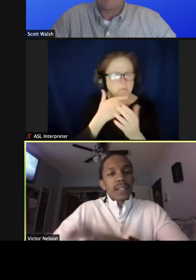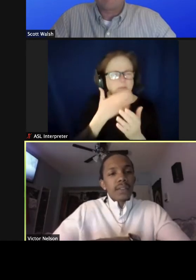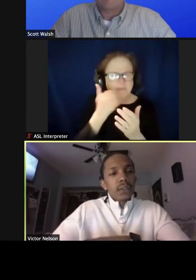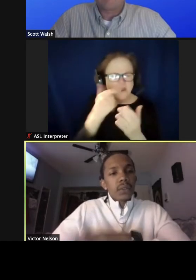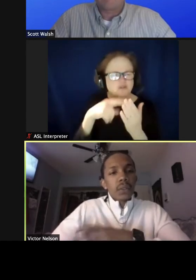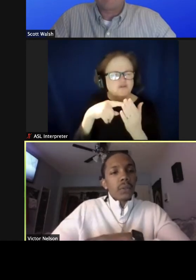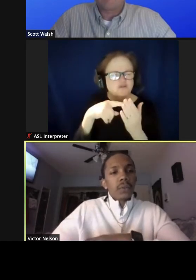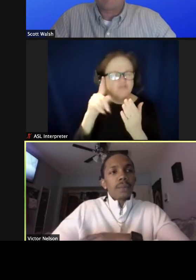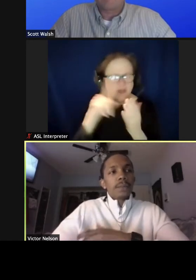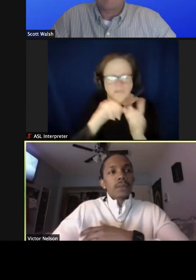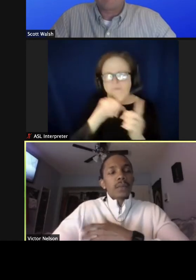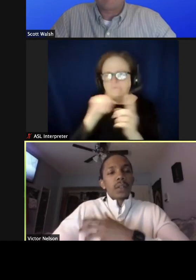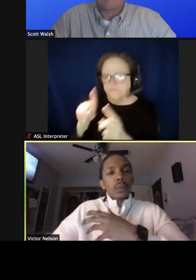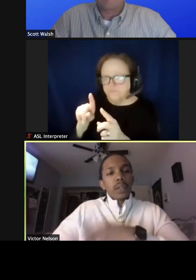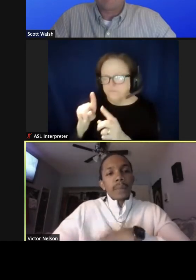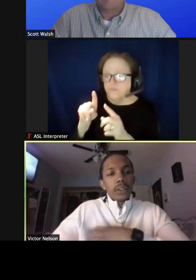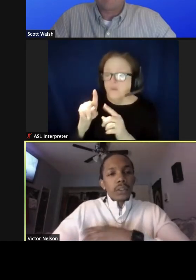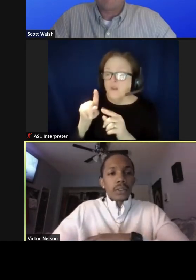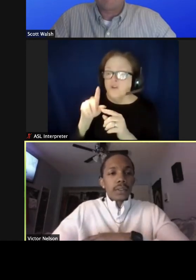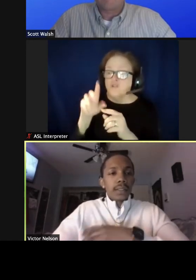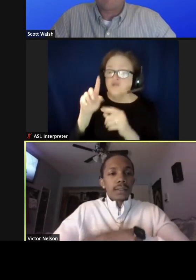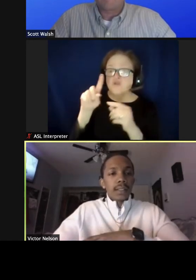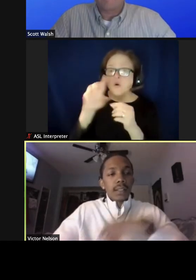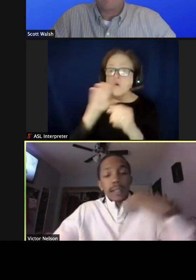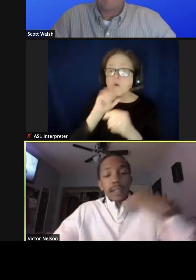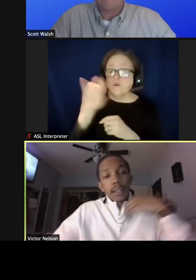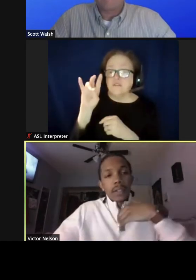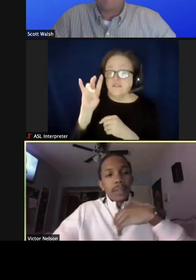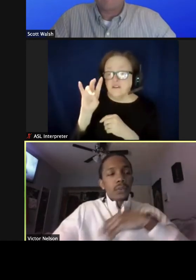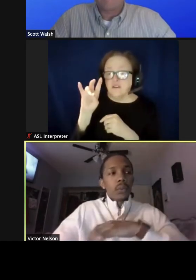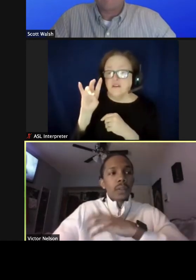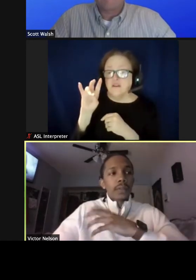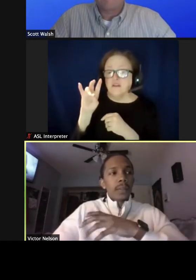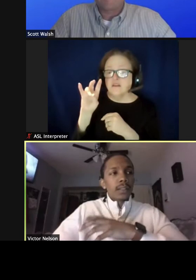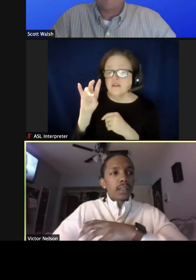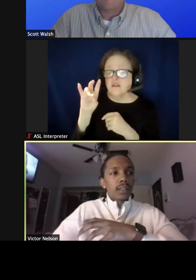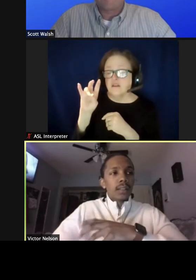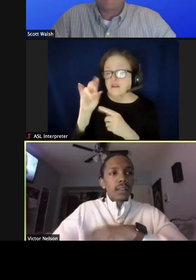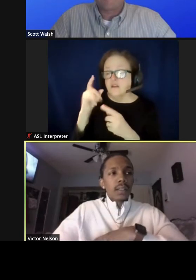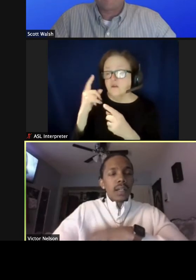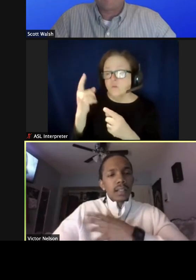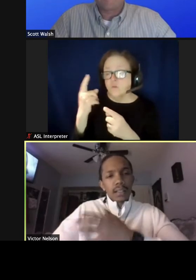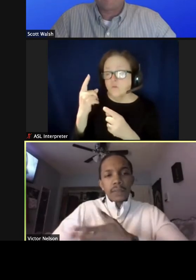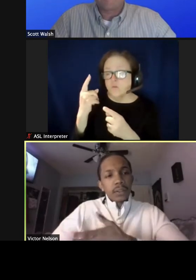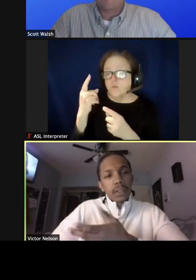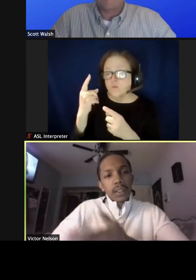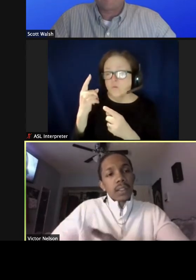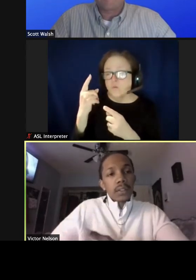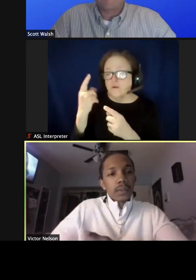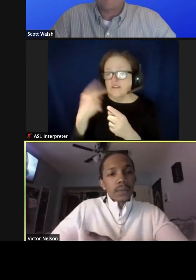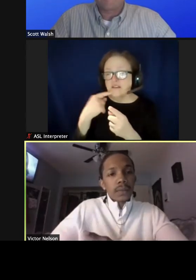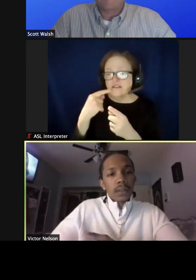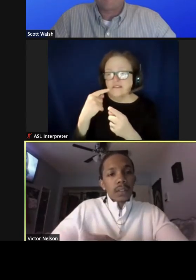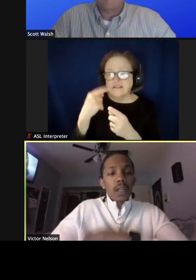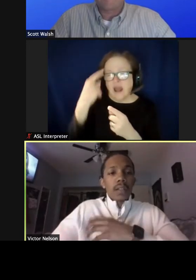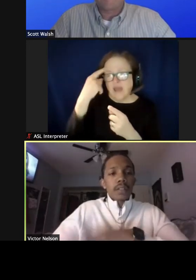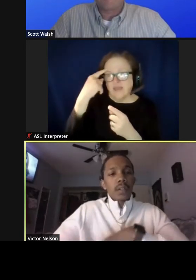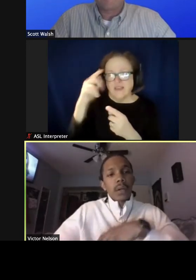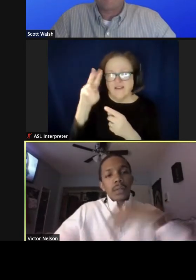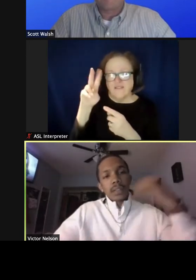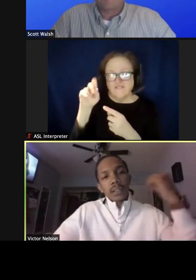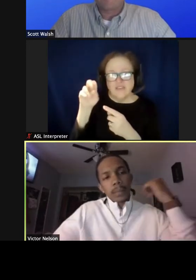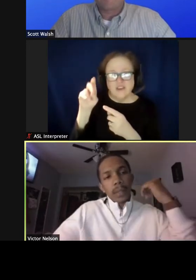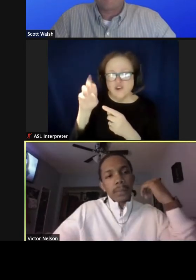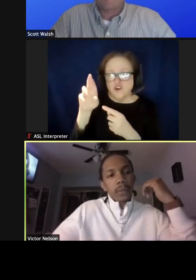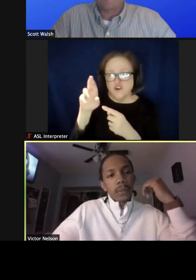so I was seven years old. One of my teachers had said, at Tether Elementary, one of them had said, I think that you can't hear. And